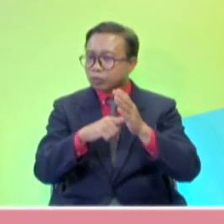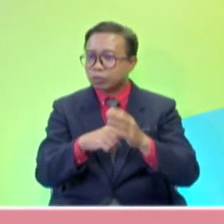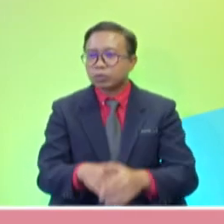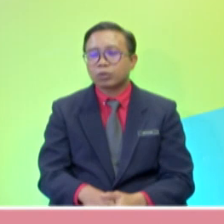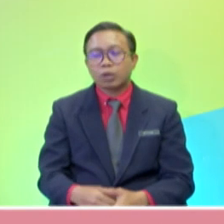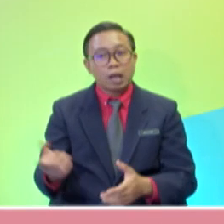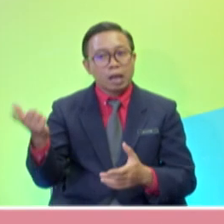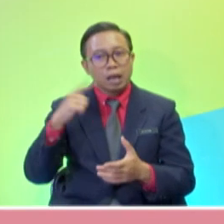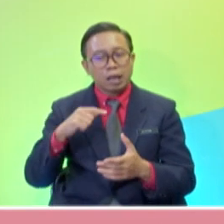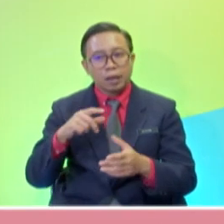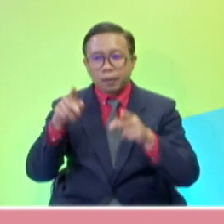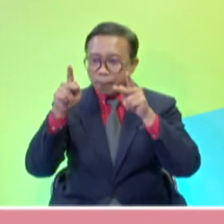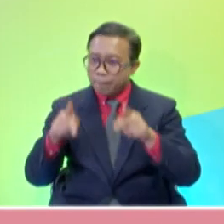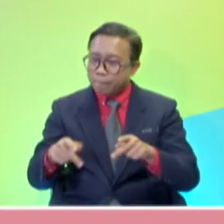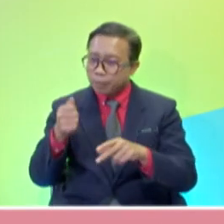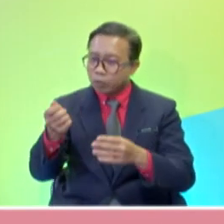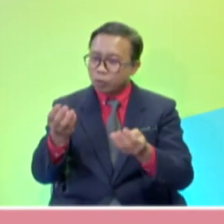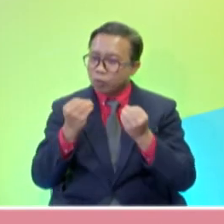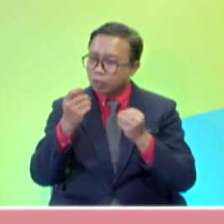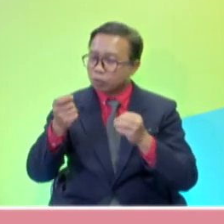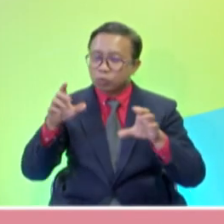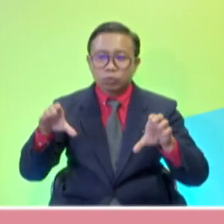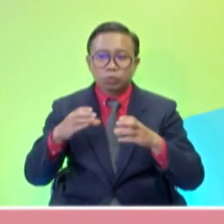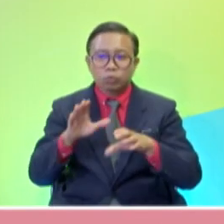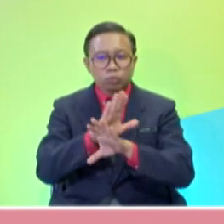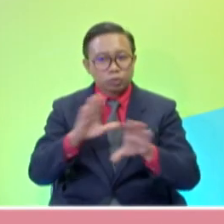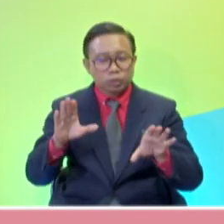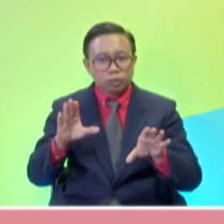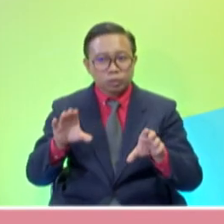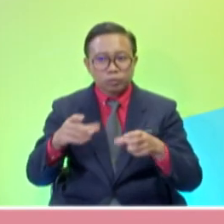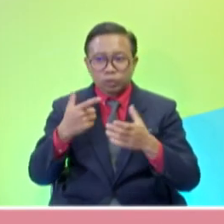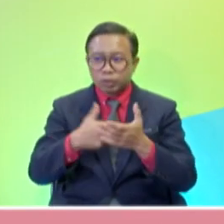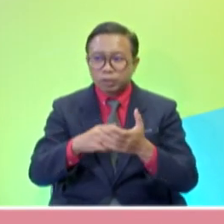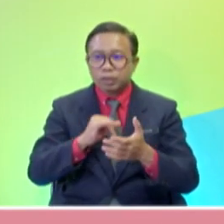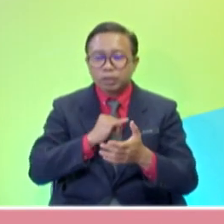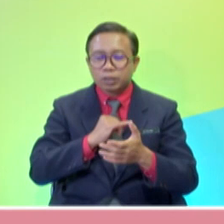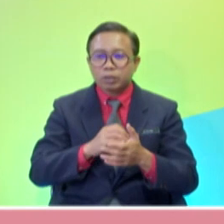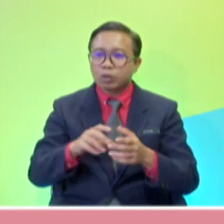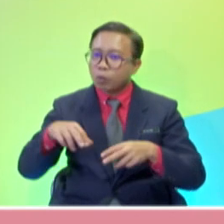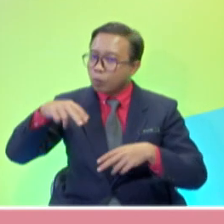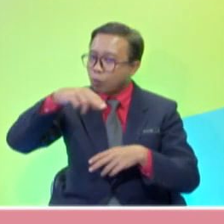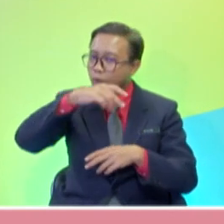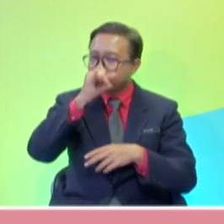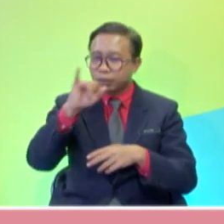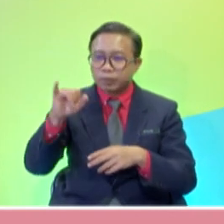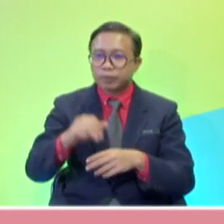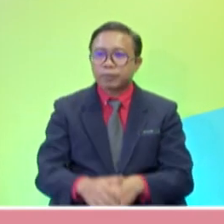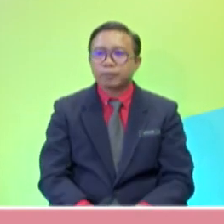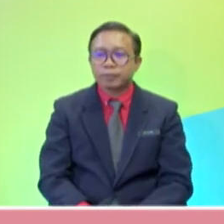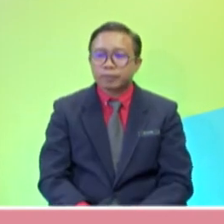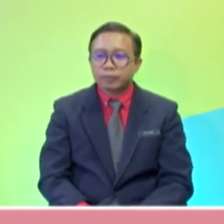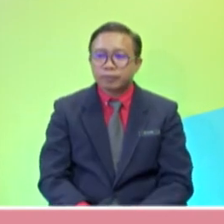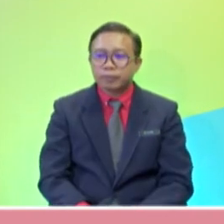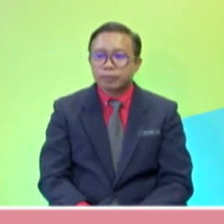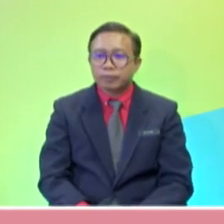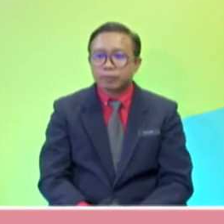let people know things that you want to do but you haven't done yet. I shall be walking along Copacabana,